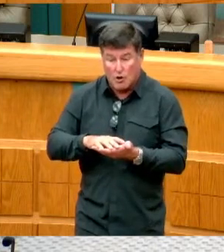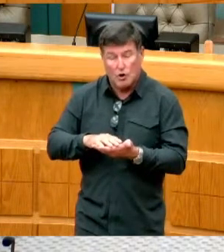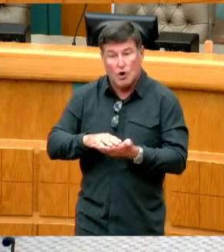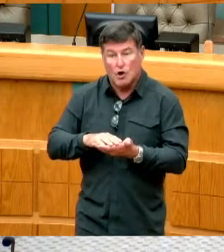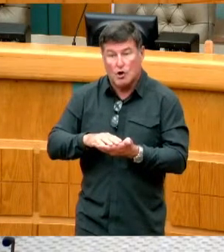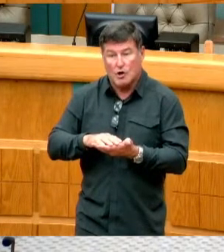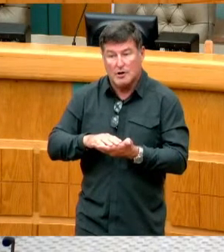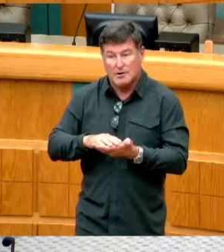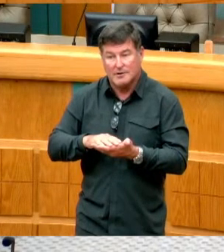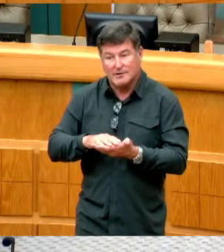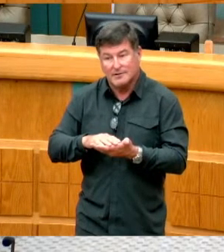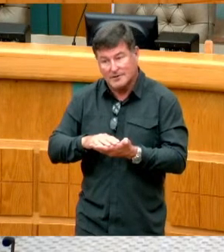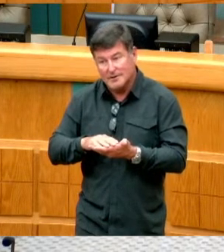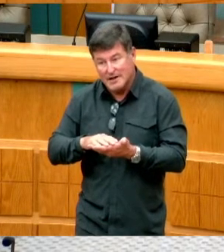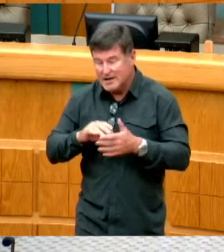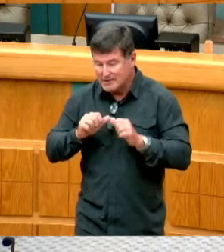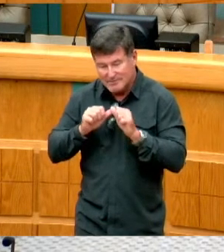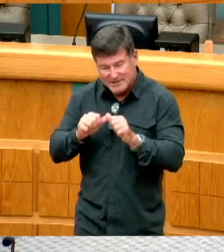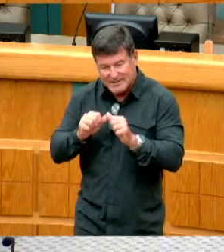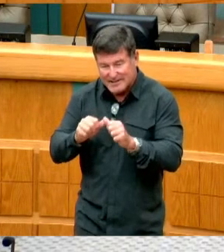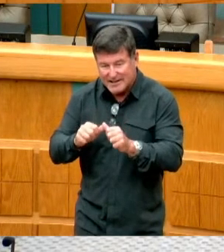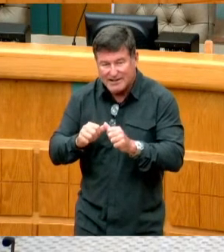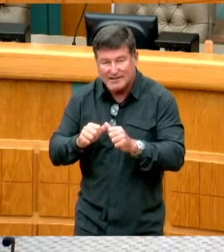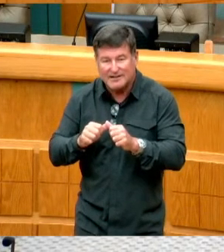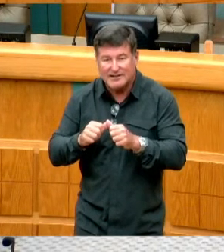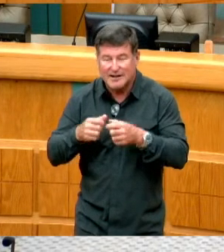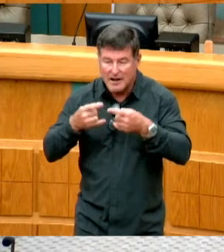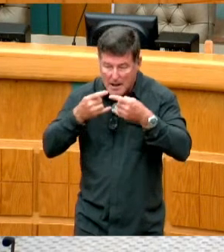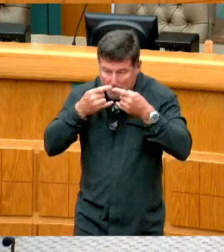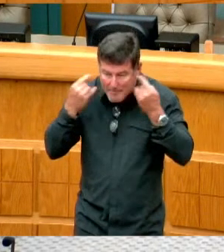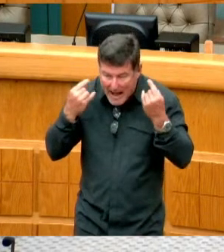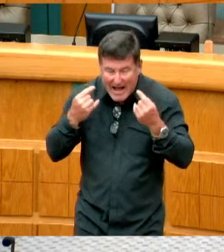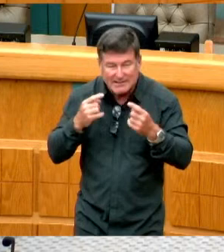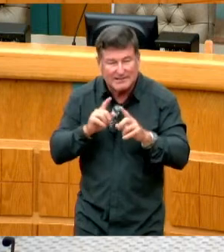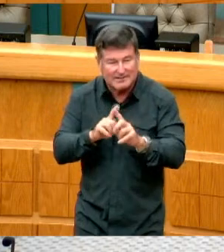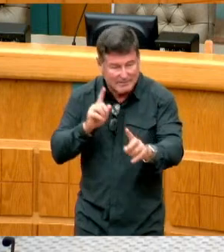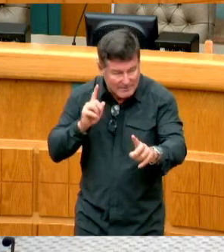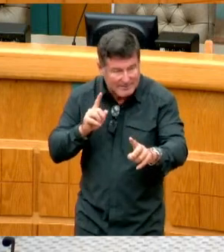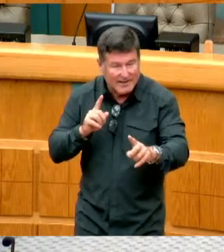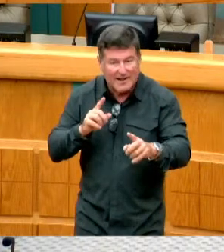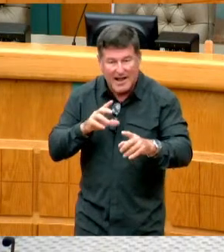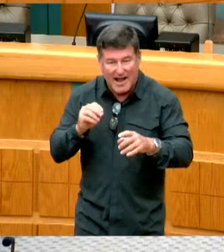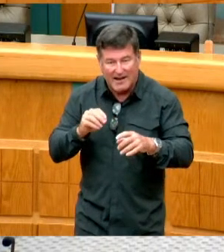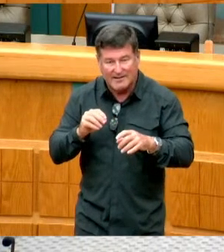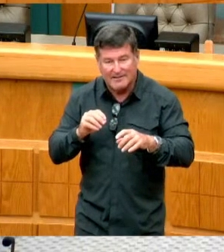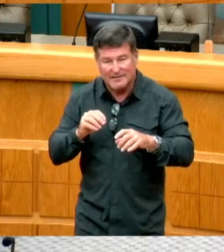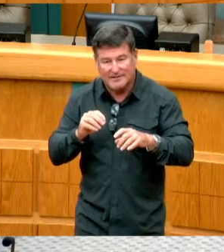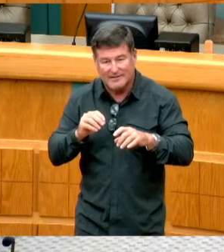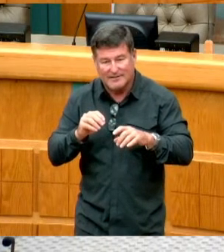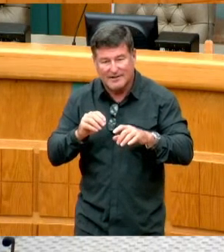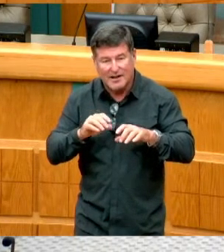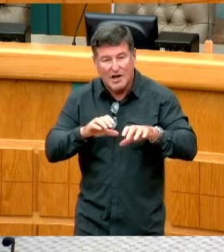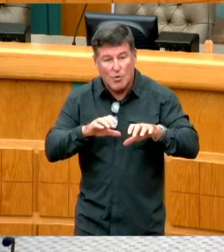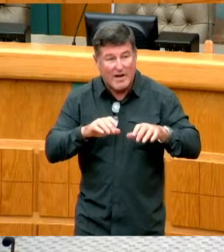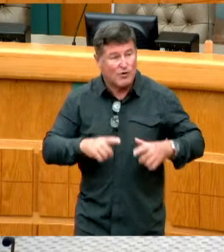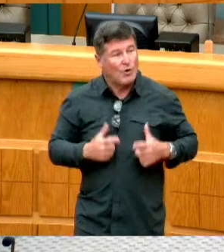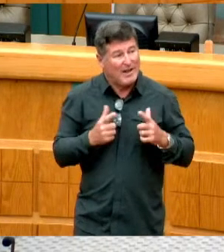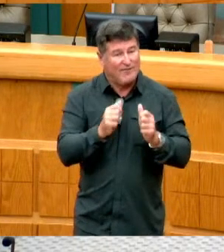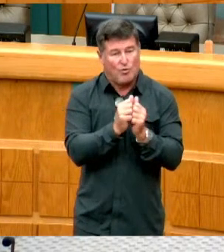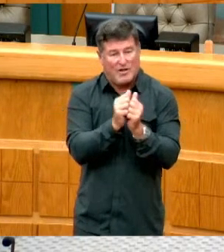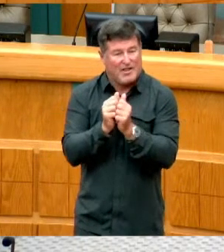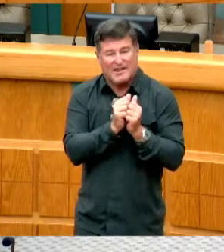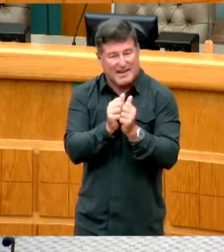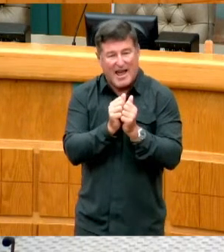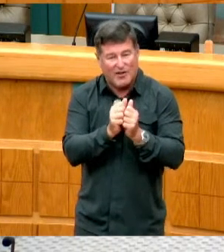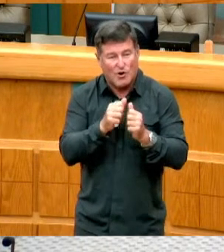live with one another with these incredible rules of inequity, but we've got to do it in a way that makes